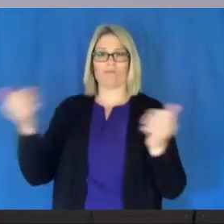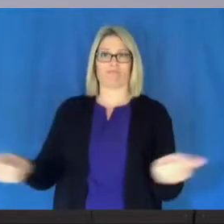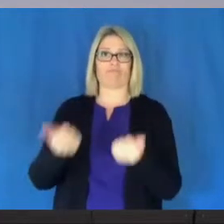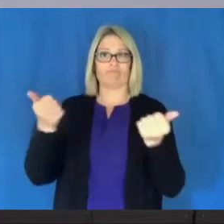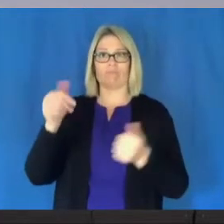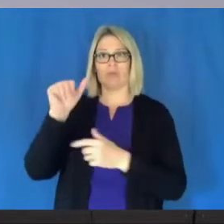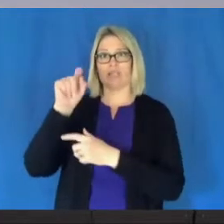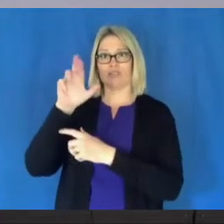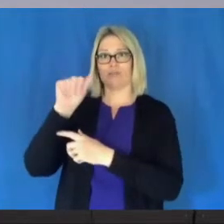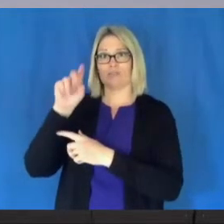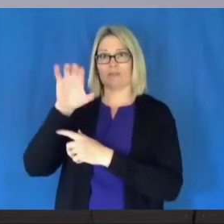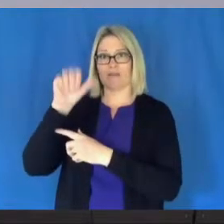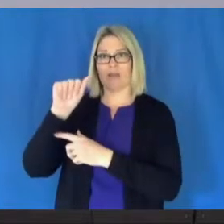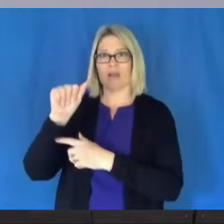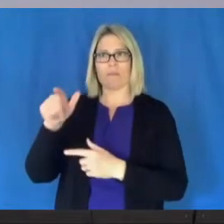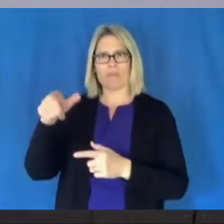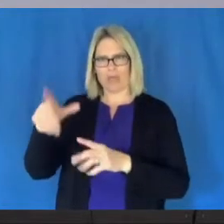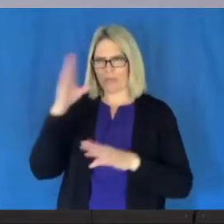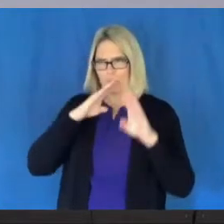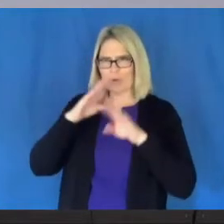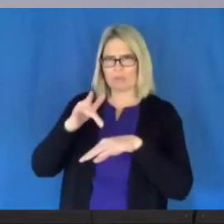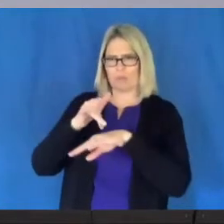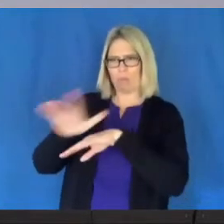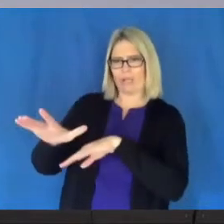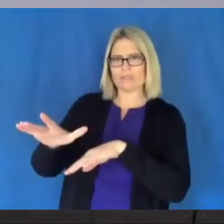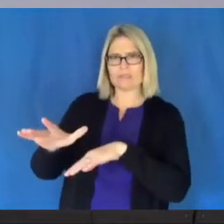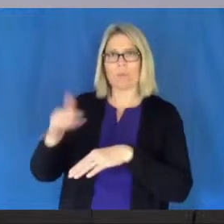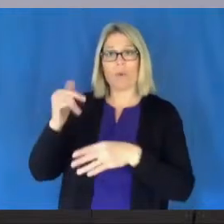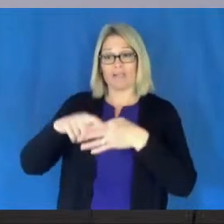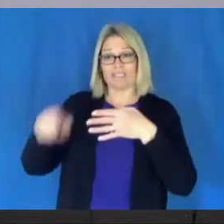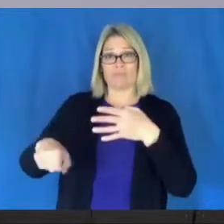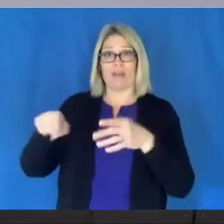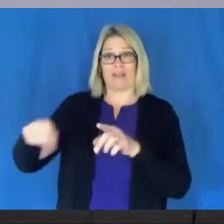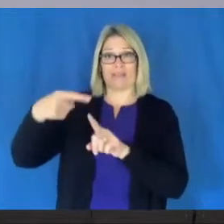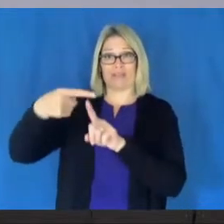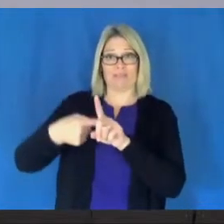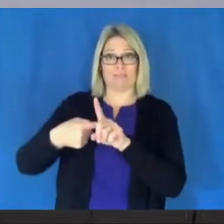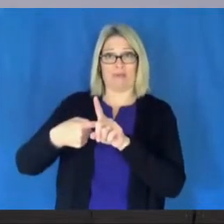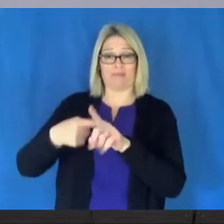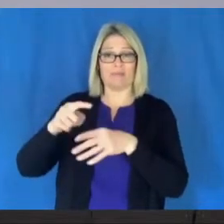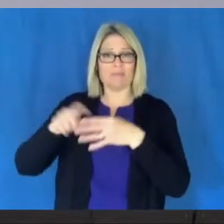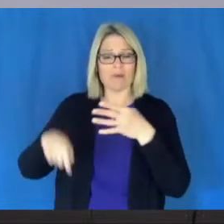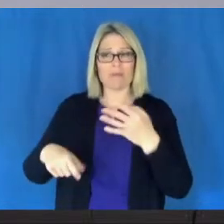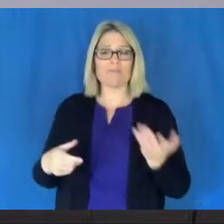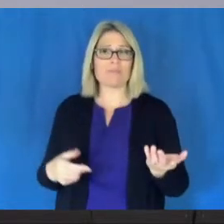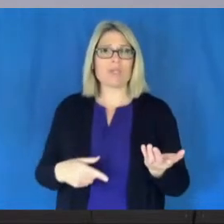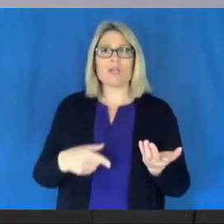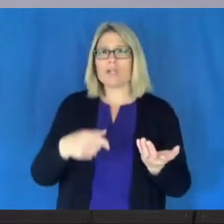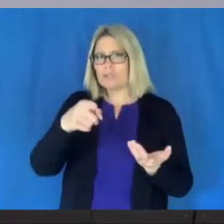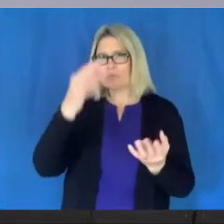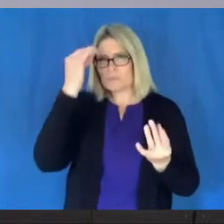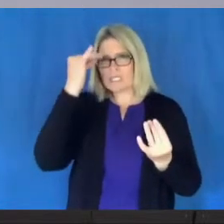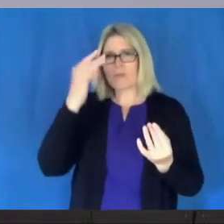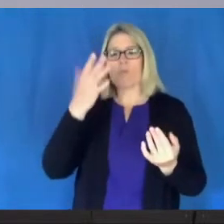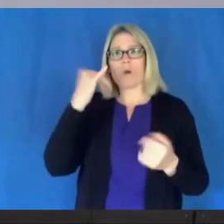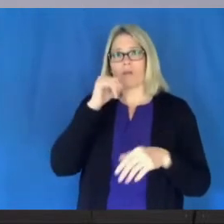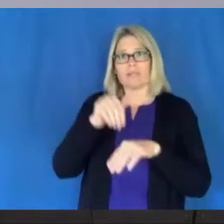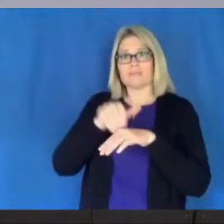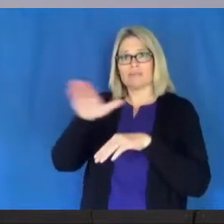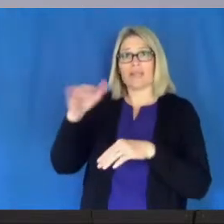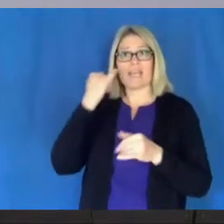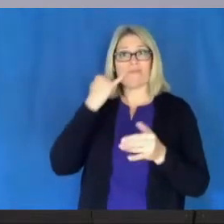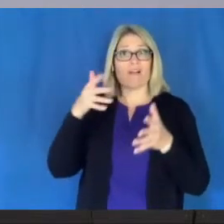about wasting the doses they have now as they expire at the end of the month. Is there any consideration of sending shots, if there's any left